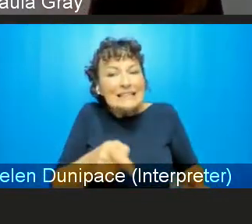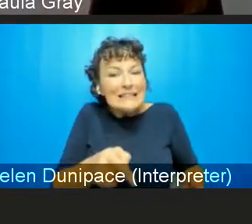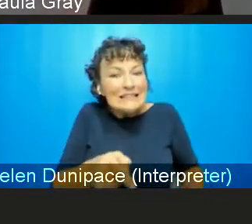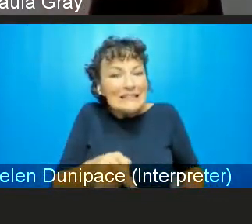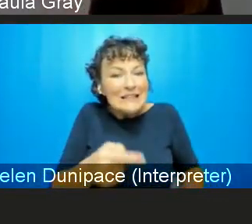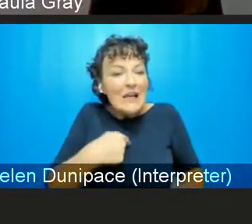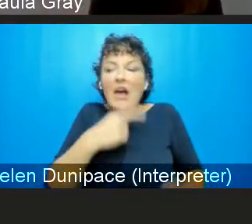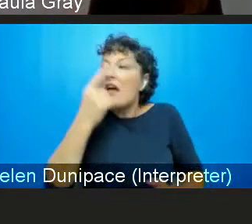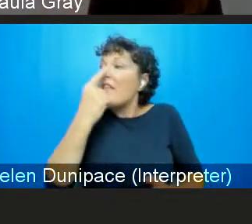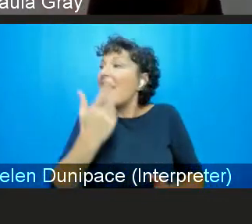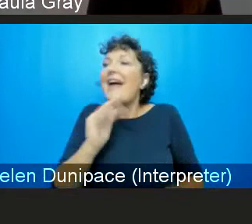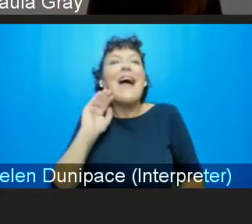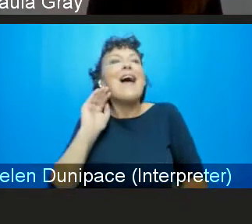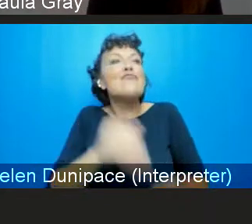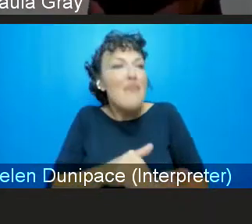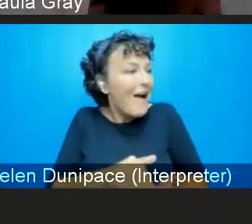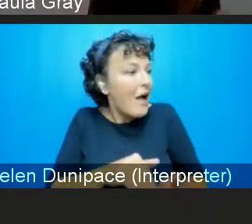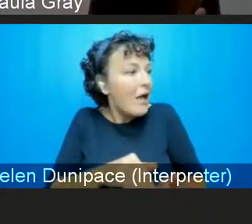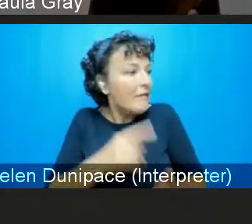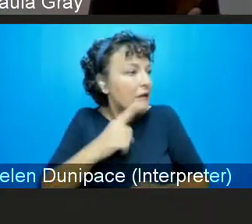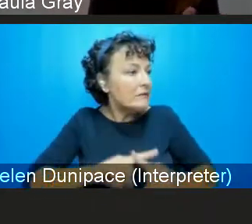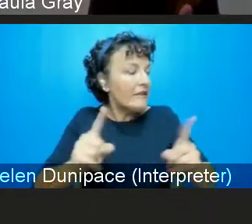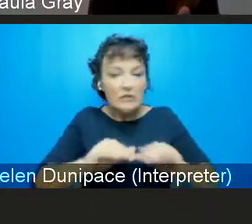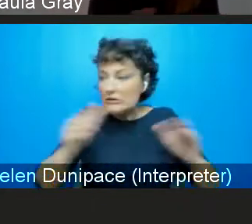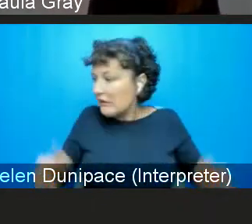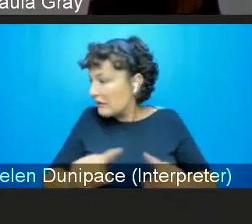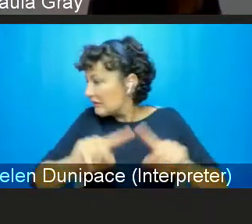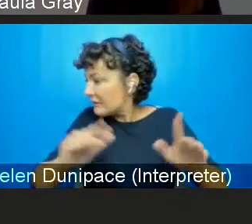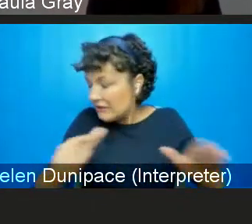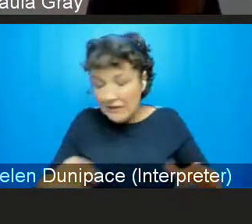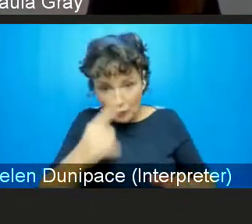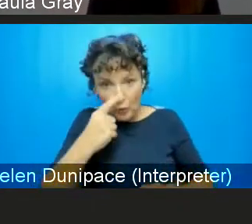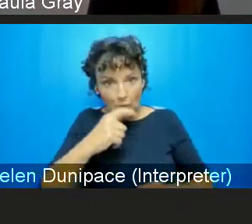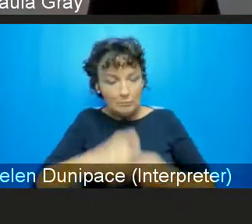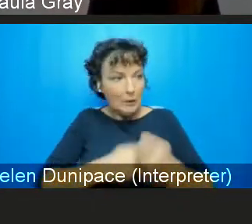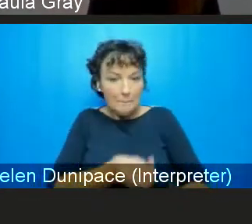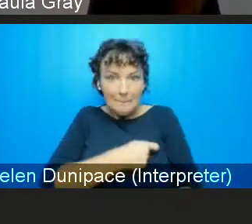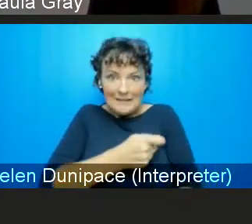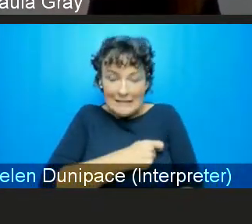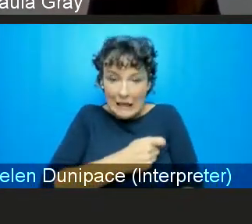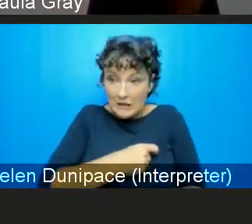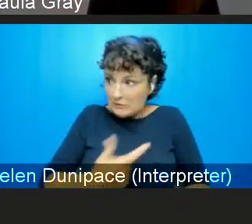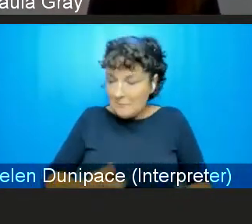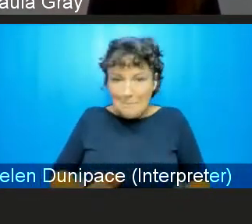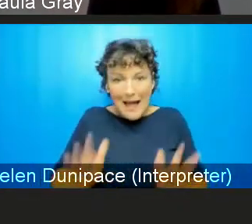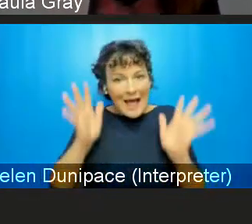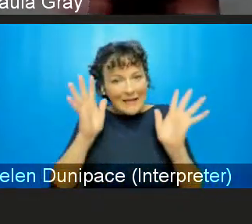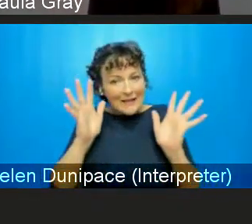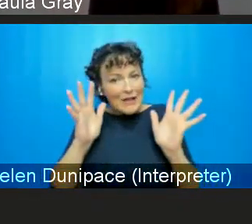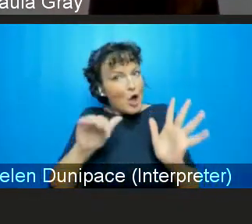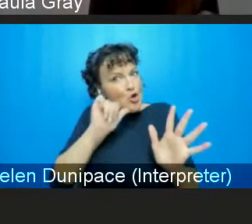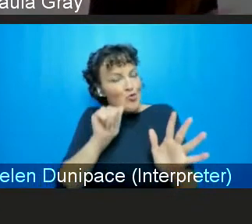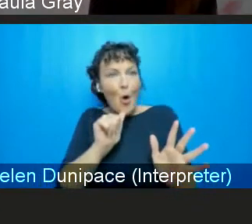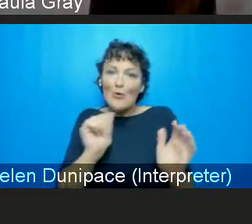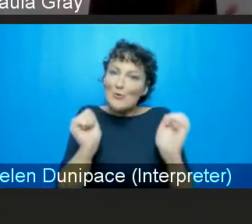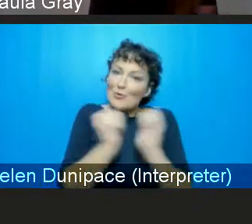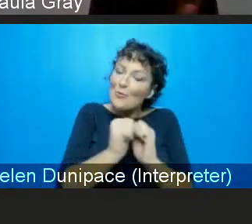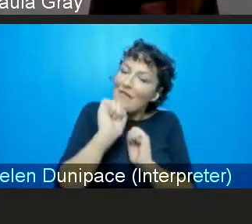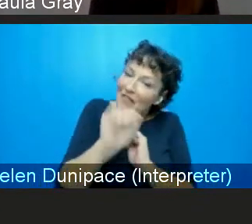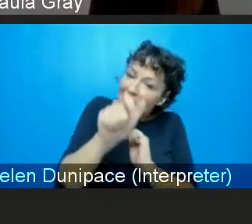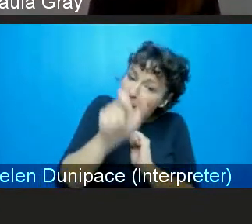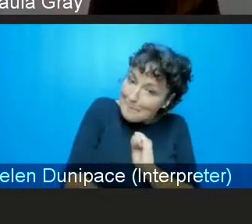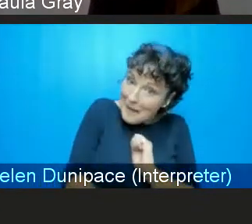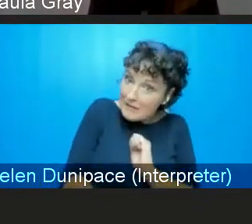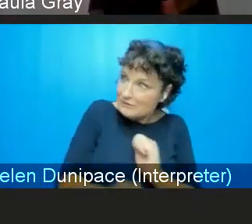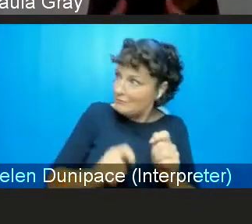different environment every time you come in could cause obviously alarm and not be conducive to that individual thriving in their